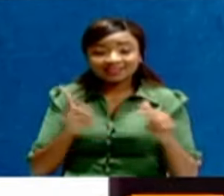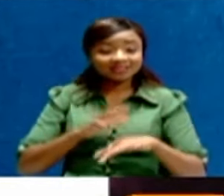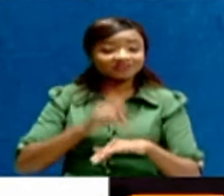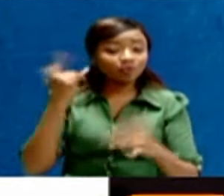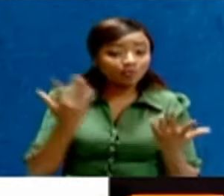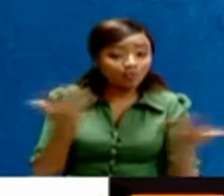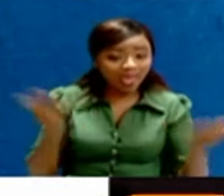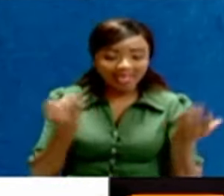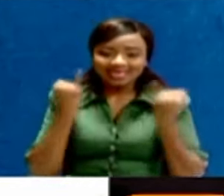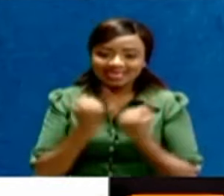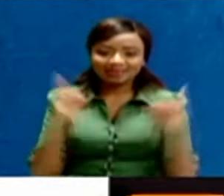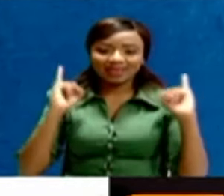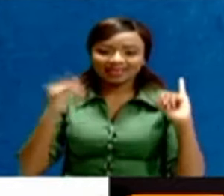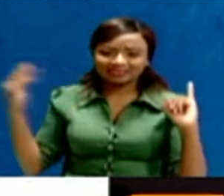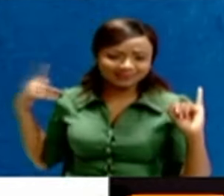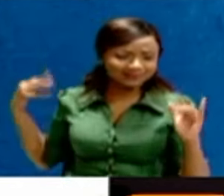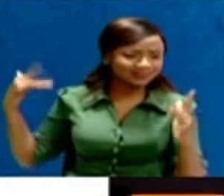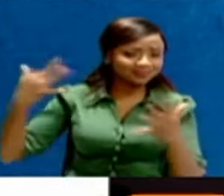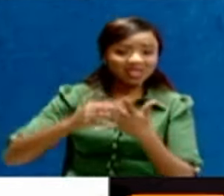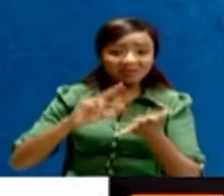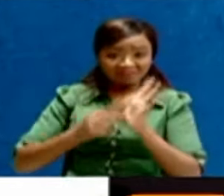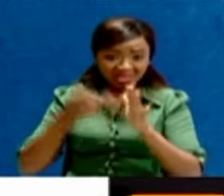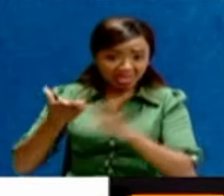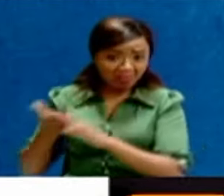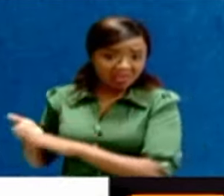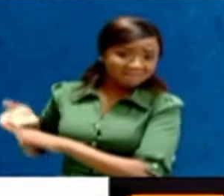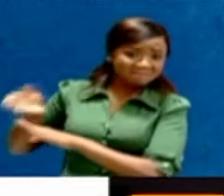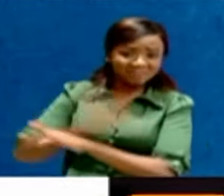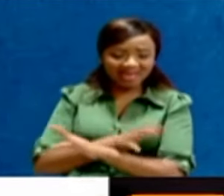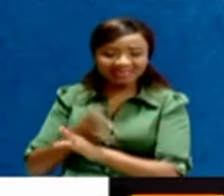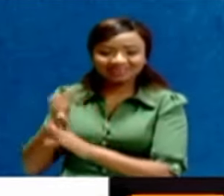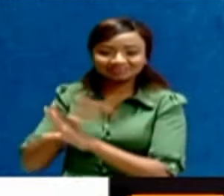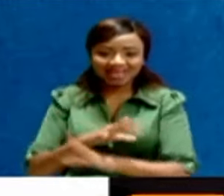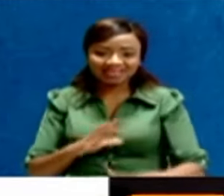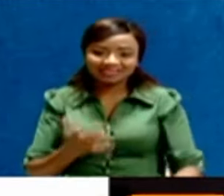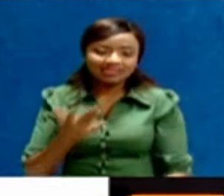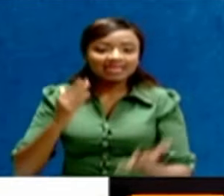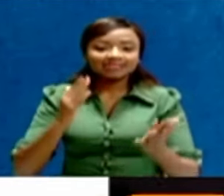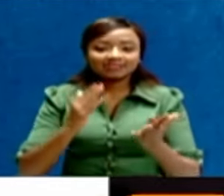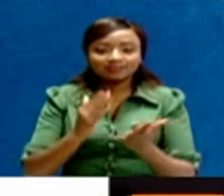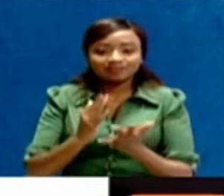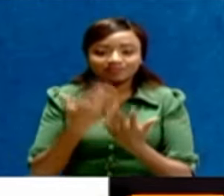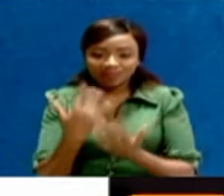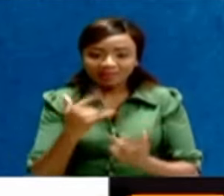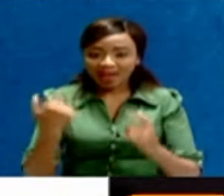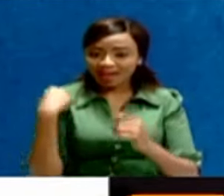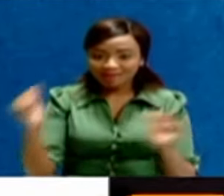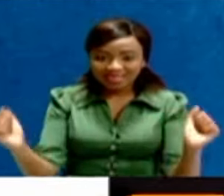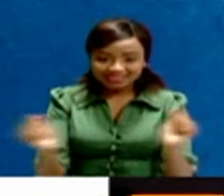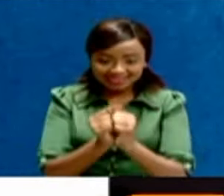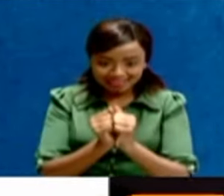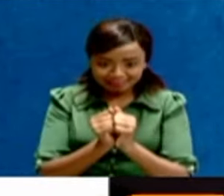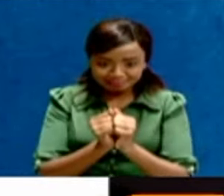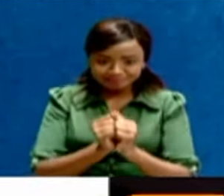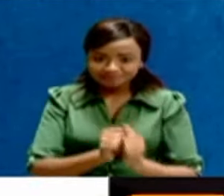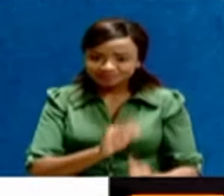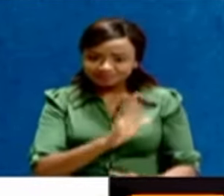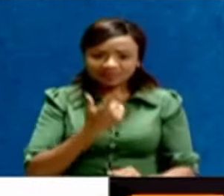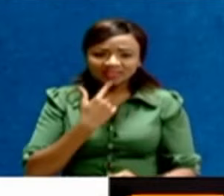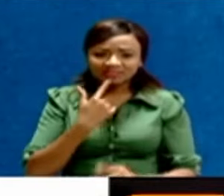the independence of this country. We are going back into the issue of sessional paper number 10, where development